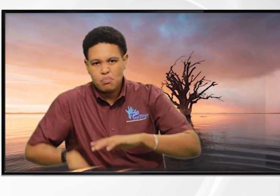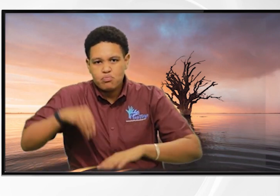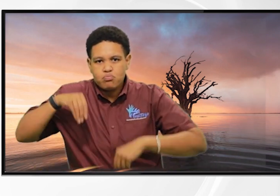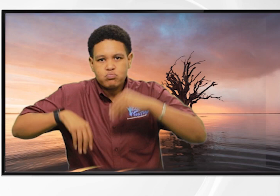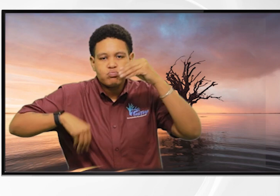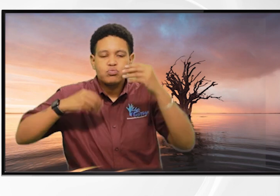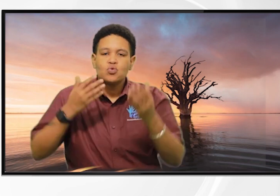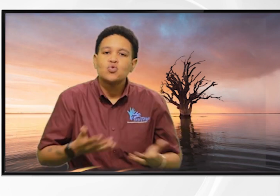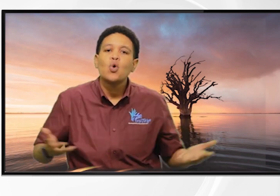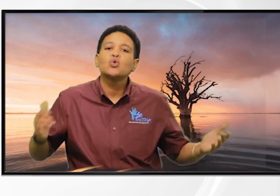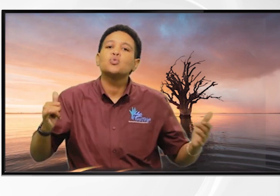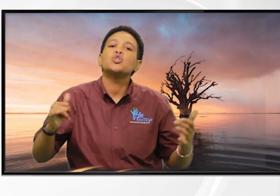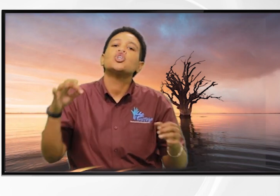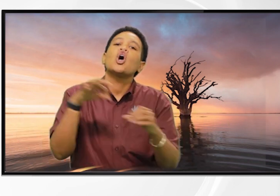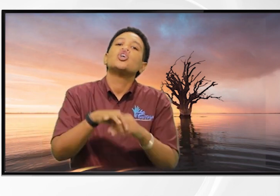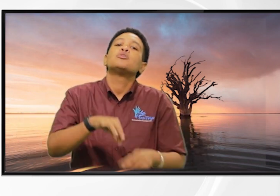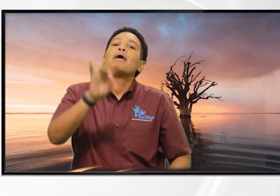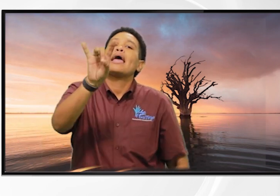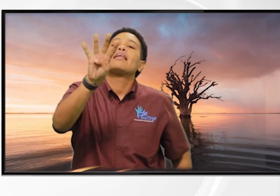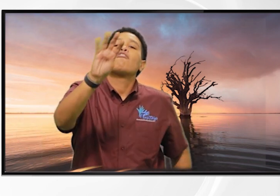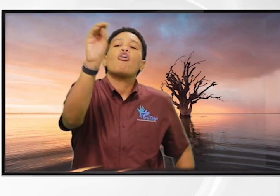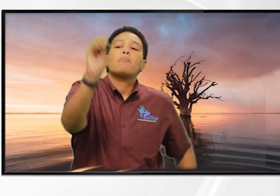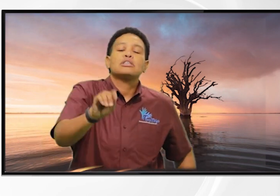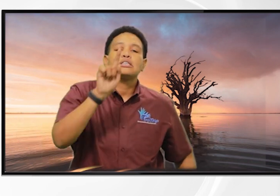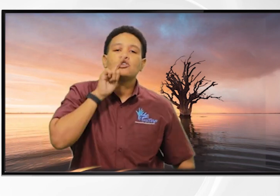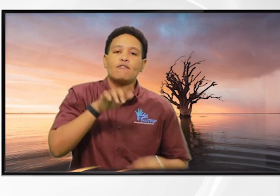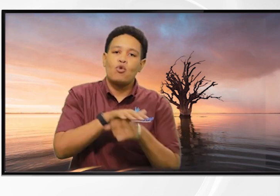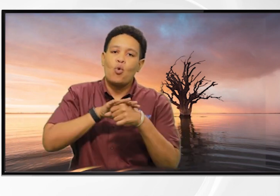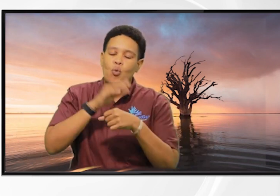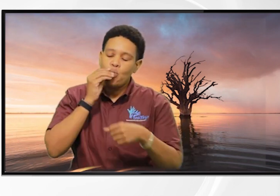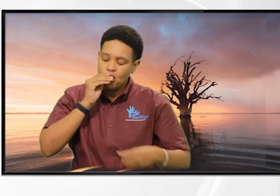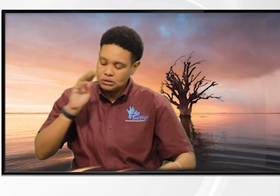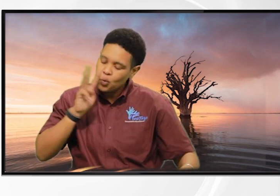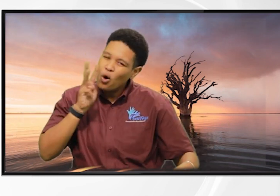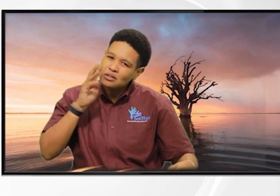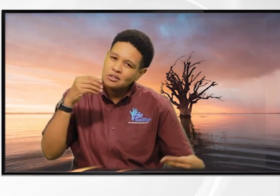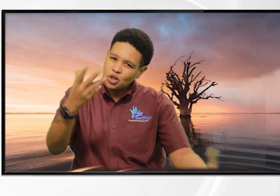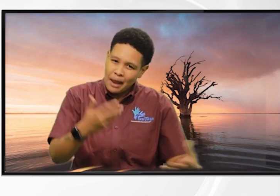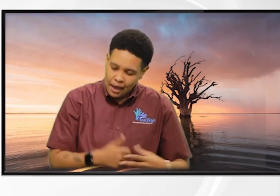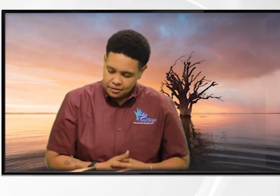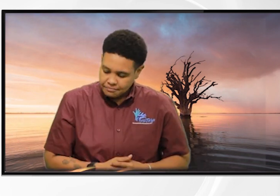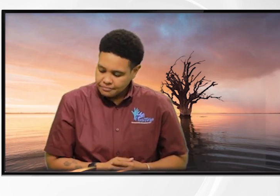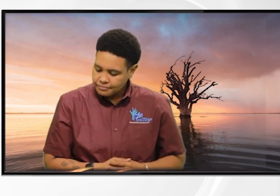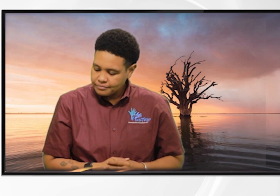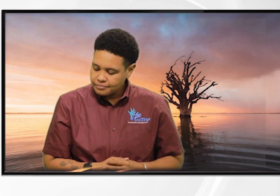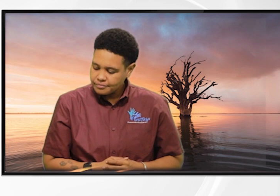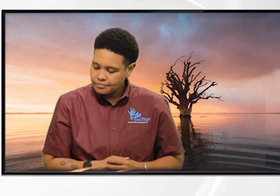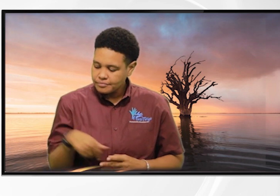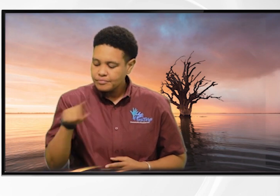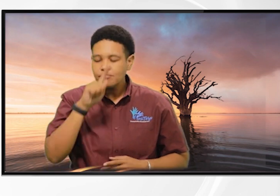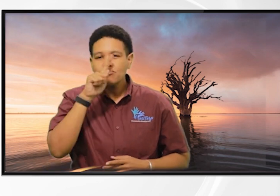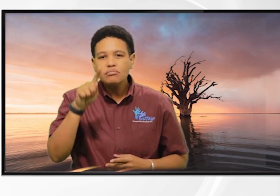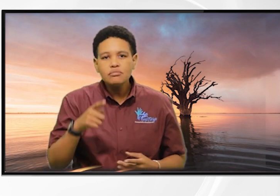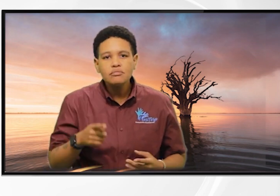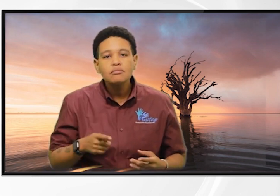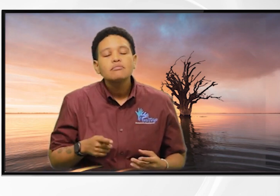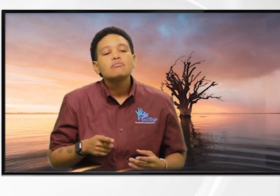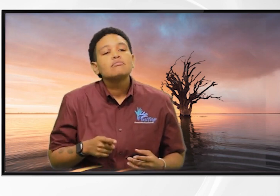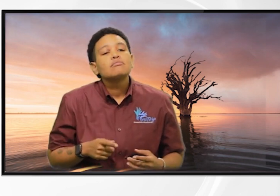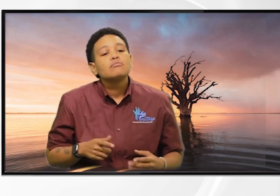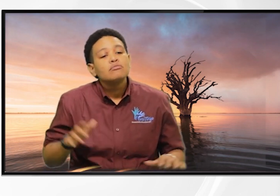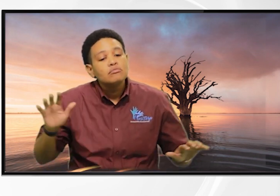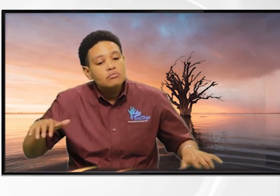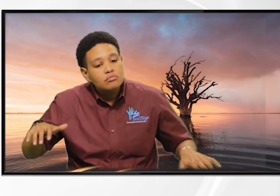which contribute 84% to local water supply. They are recharged by